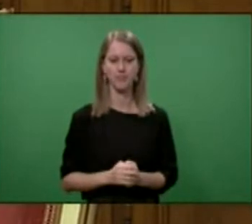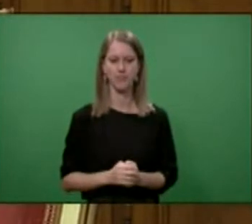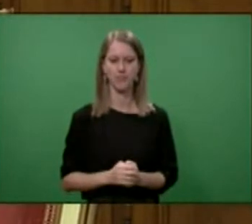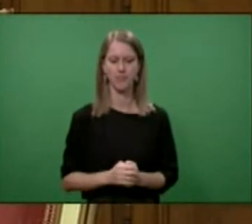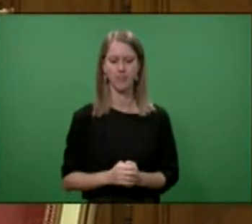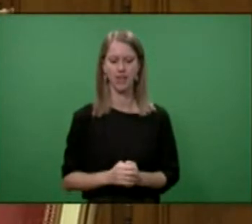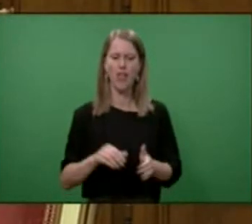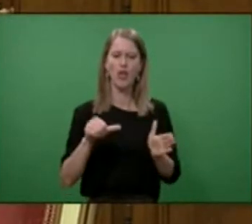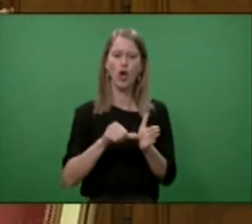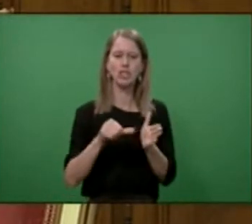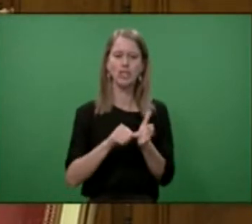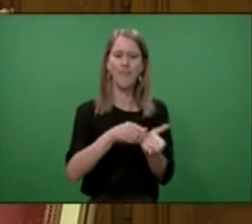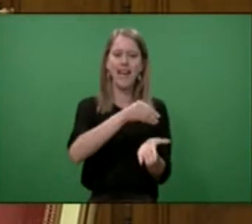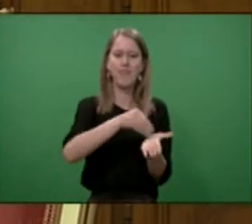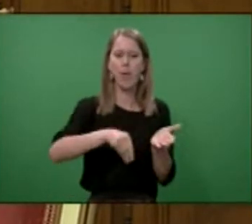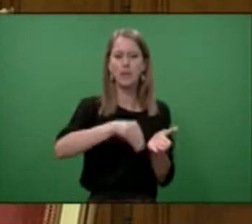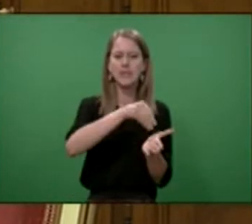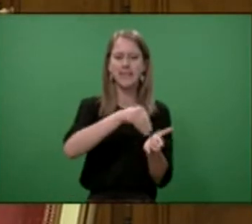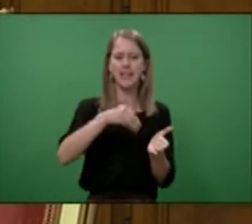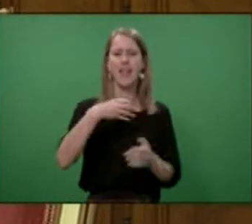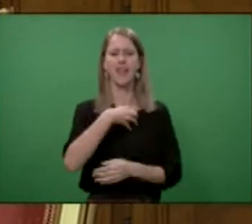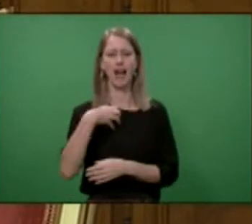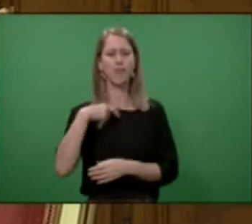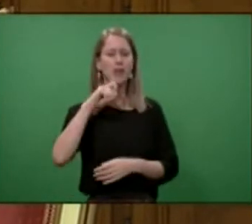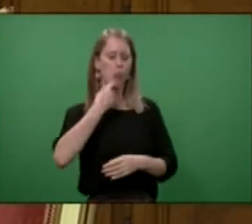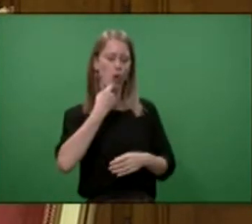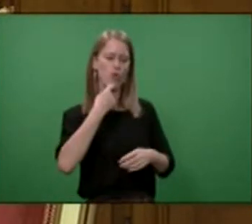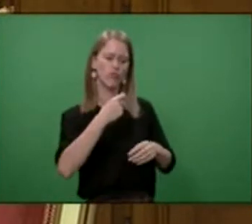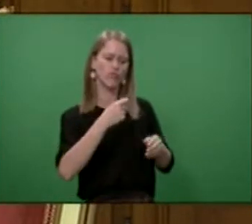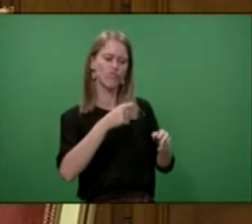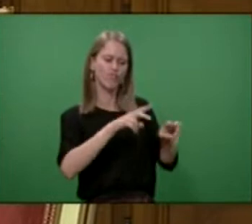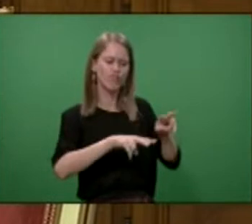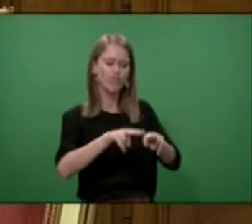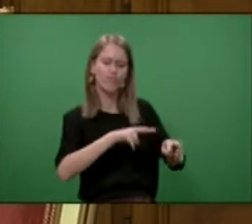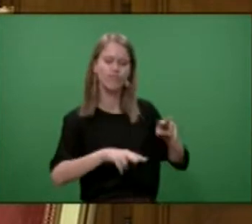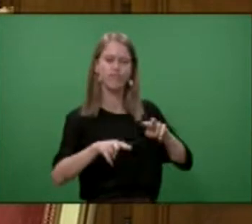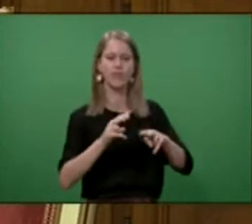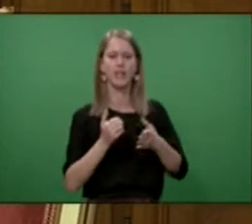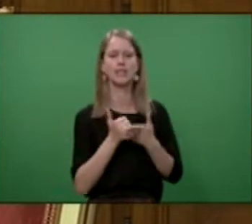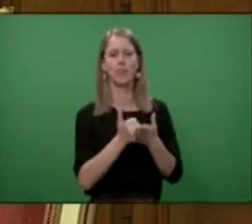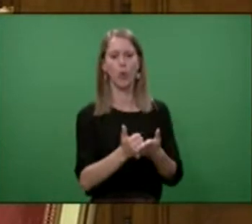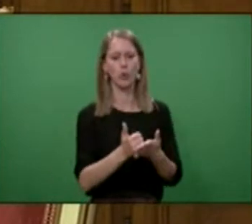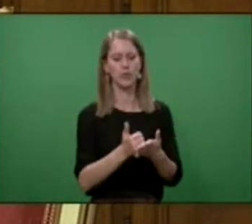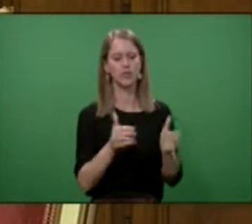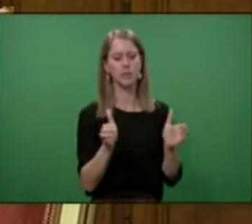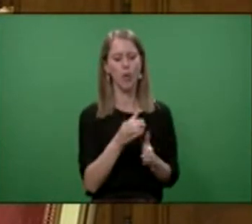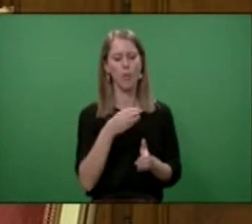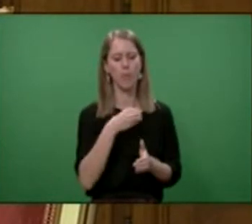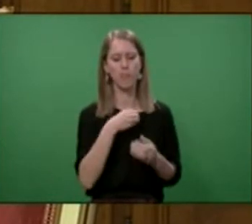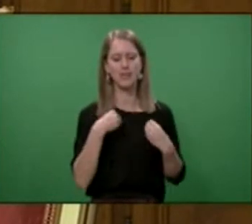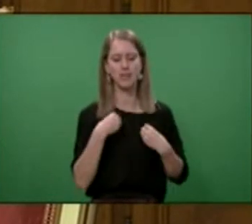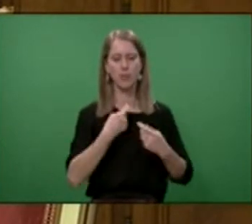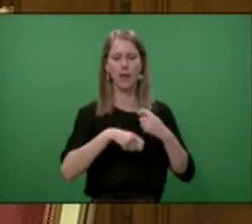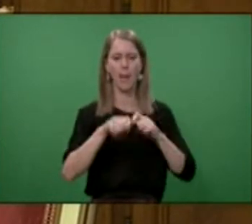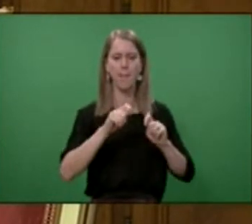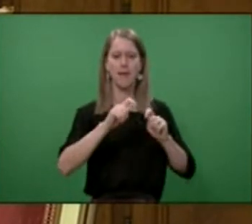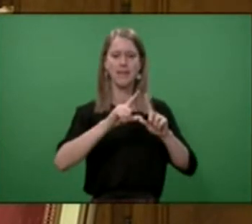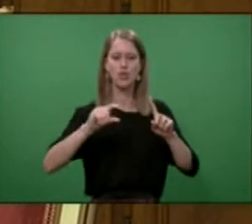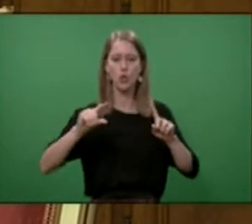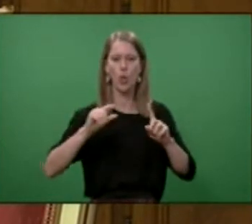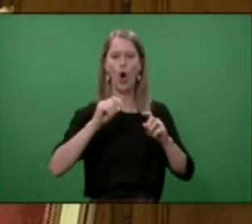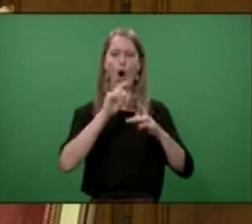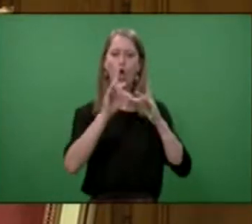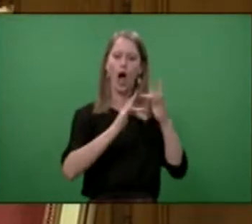service fees to reduce costs on retailers and will support small businesses to digitise through digital training or